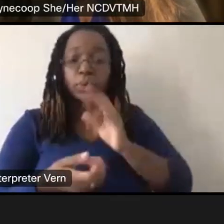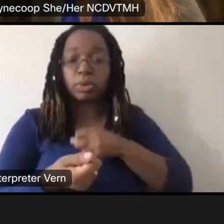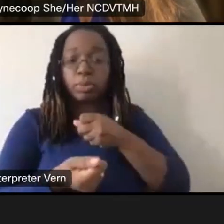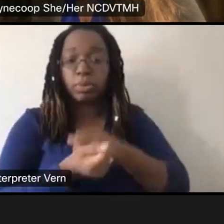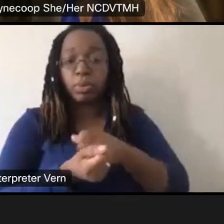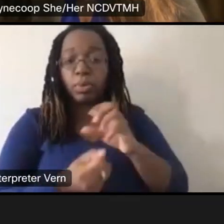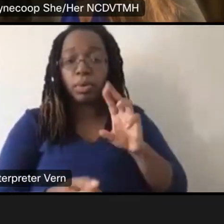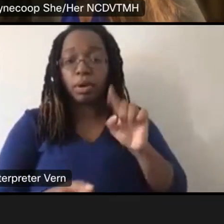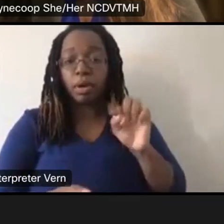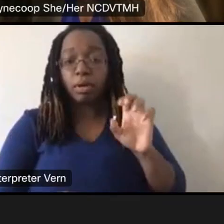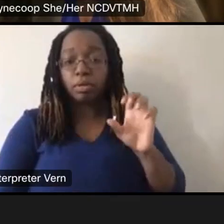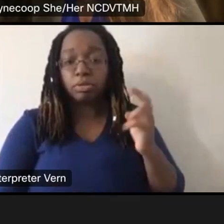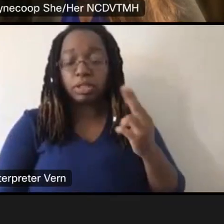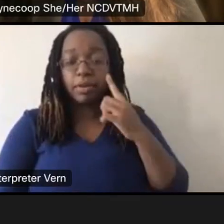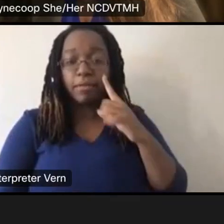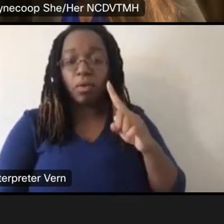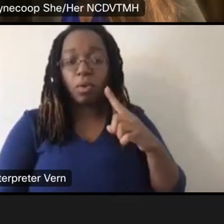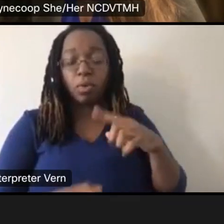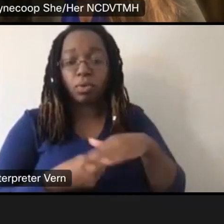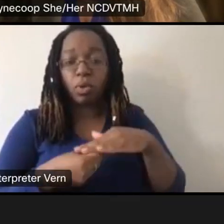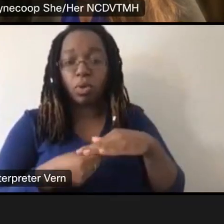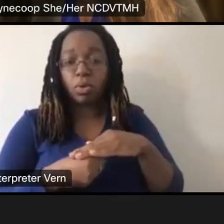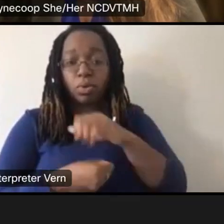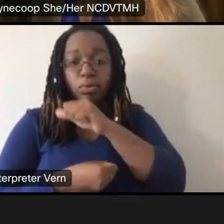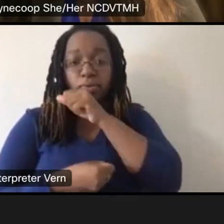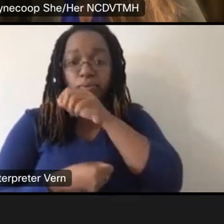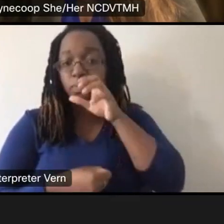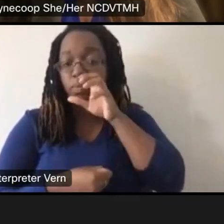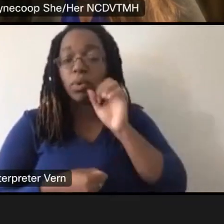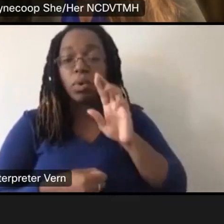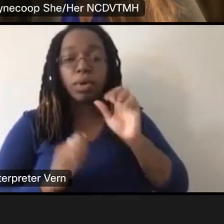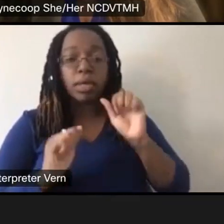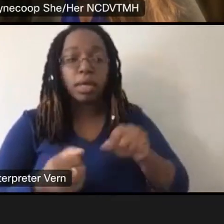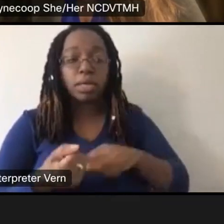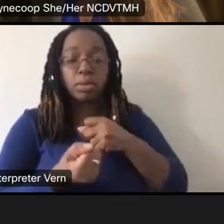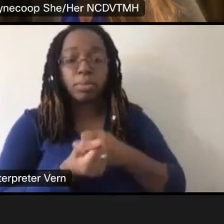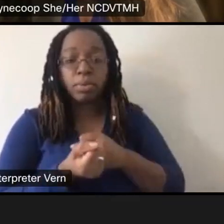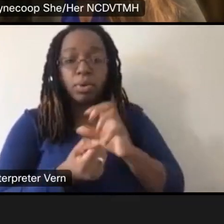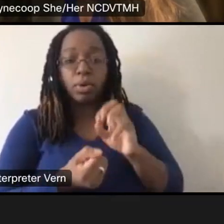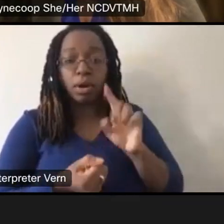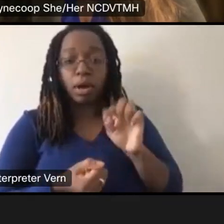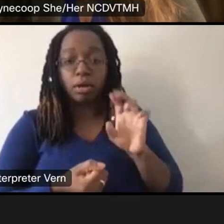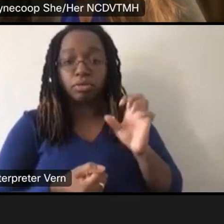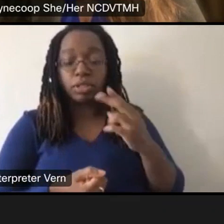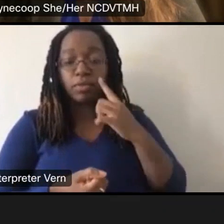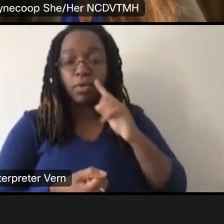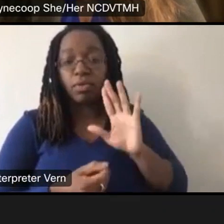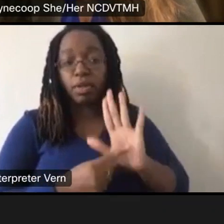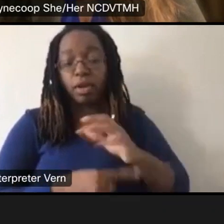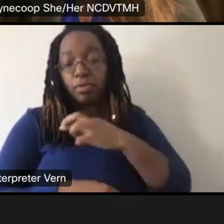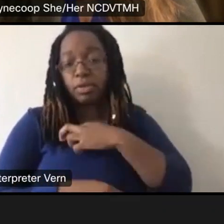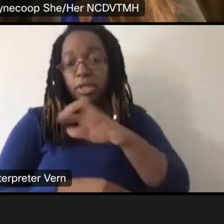the local senior center, or maybe they can support outreach to their religious organization that they're a part of, or